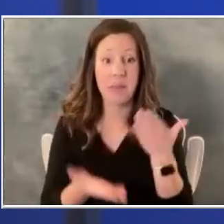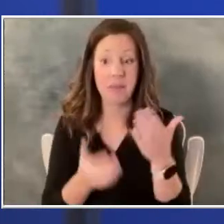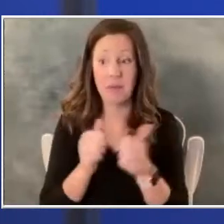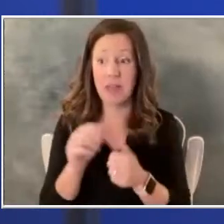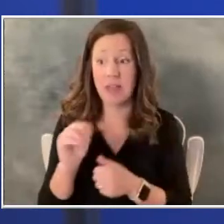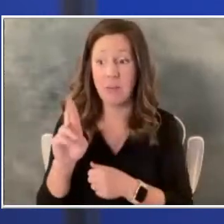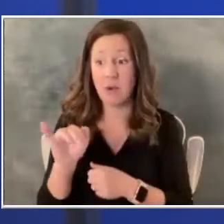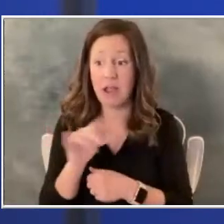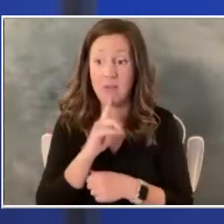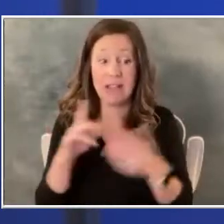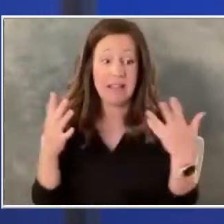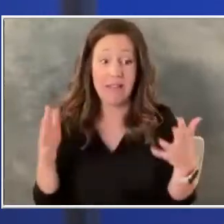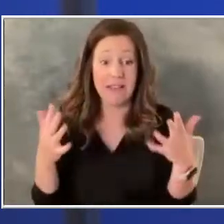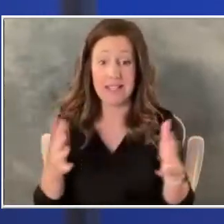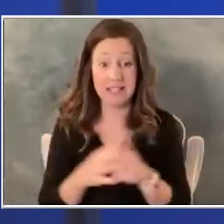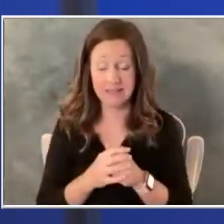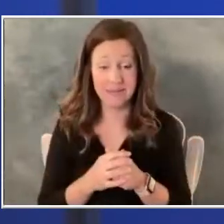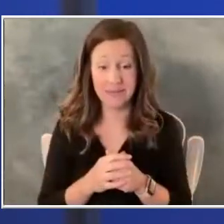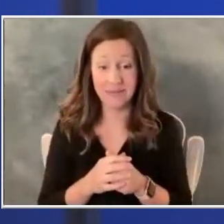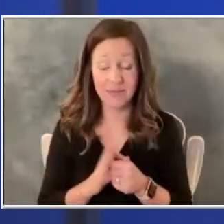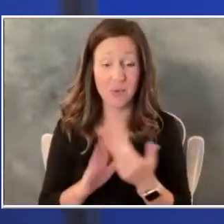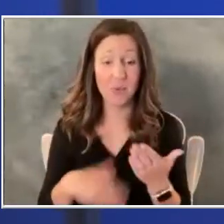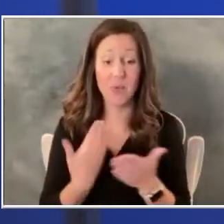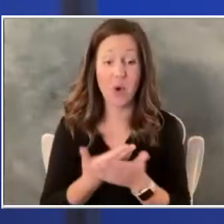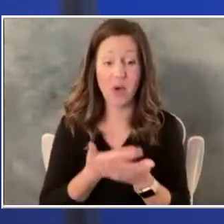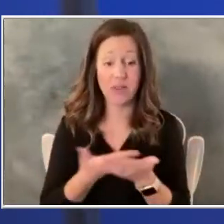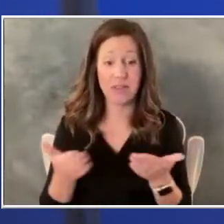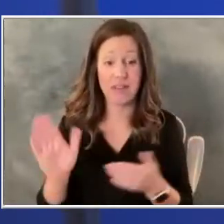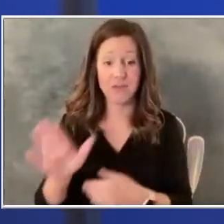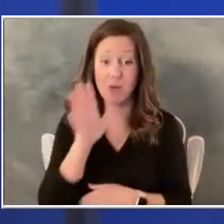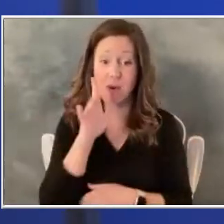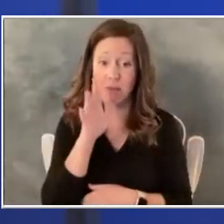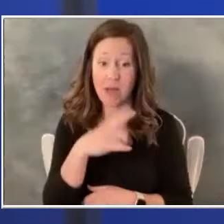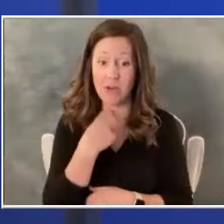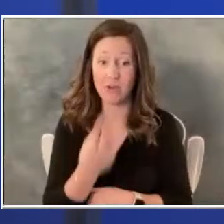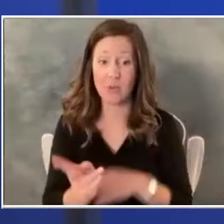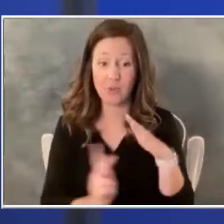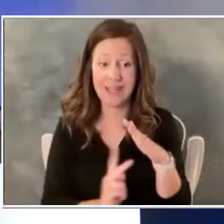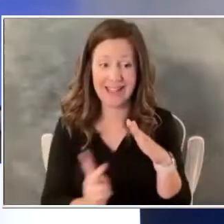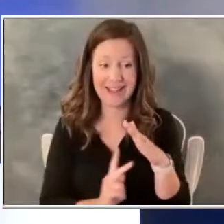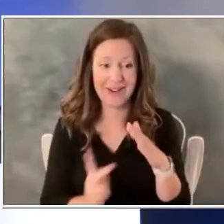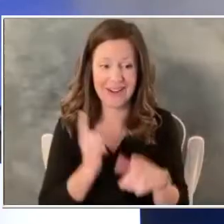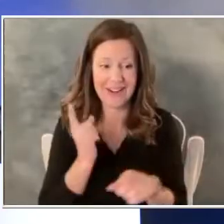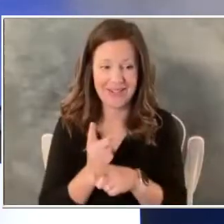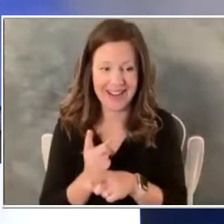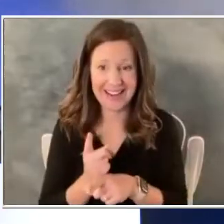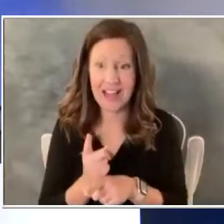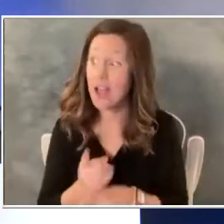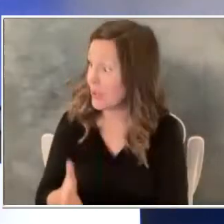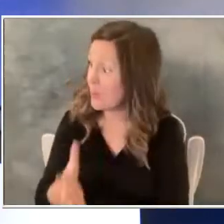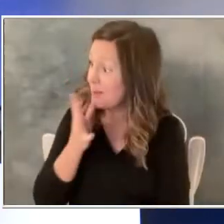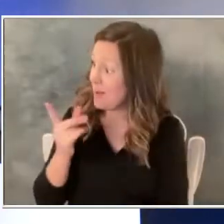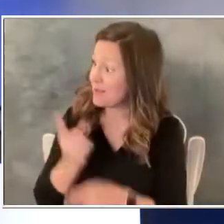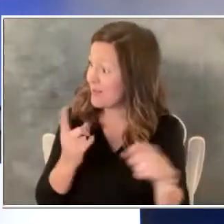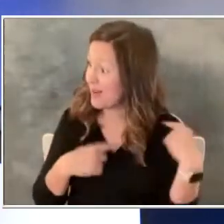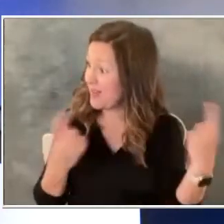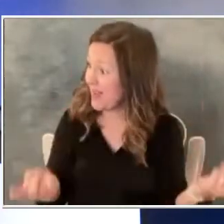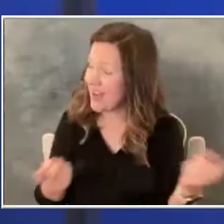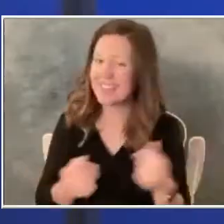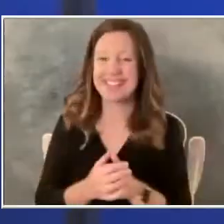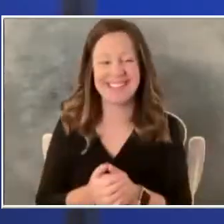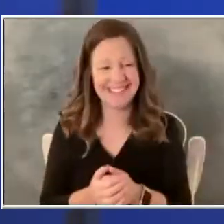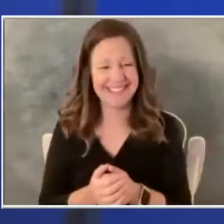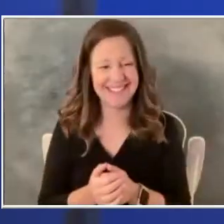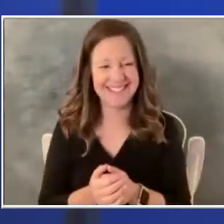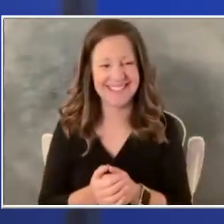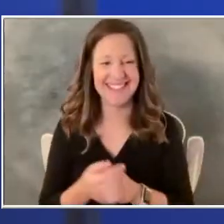do. These are all the things that your mother told you in kindergarten. Really? She was right all along? She was right all along. Gosh. So you need to get out there